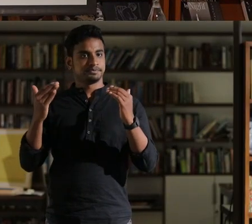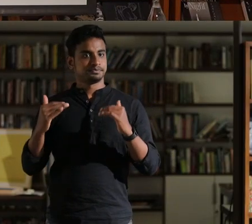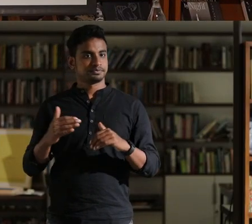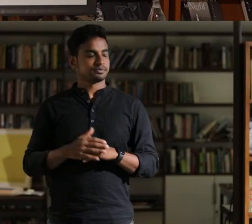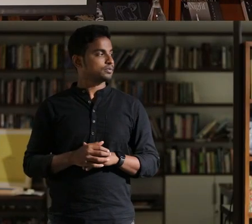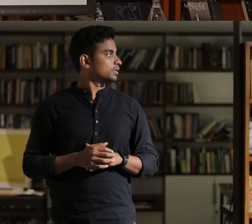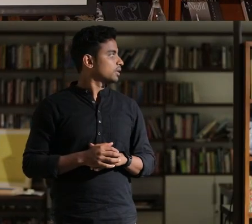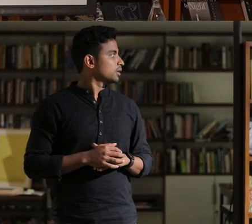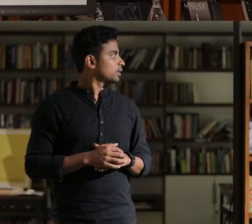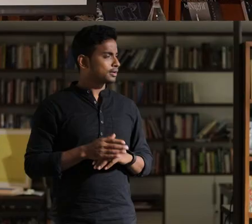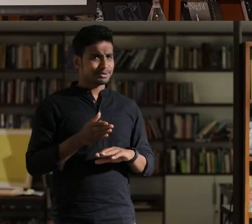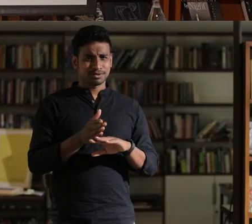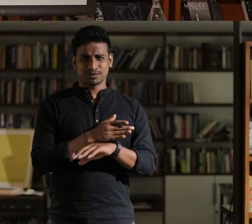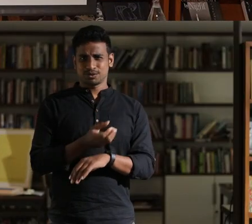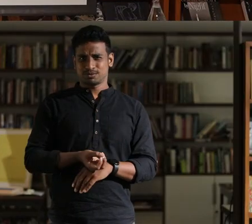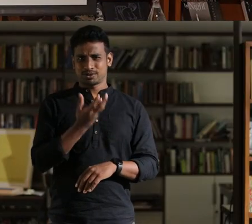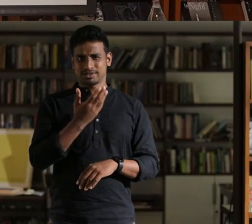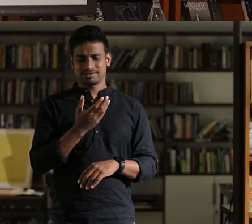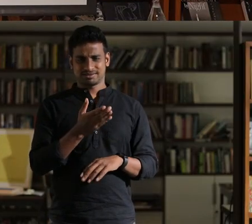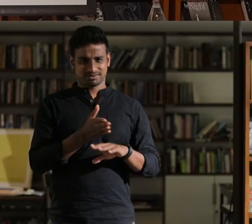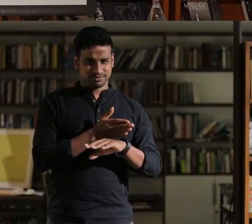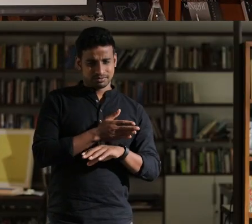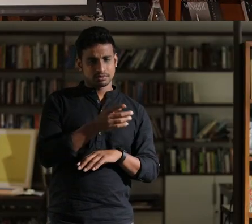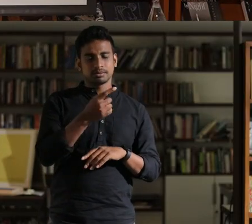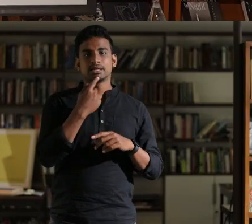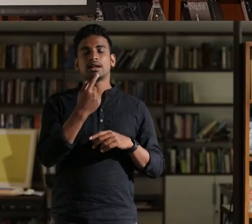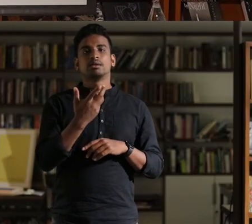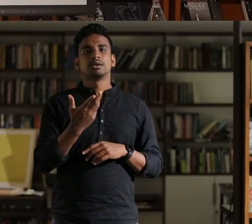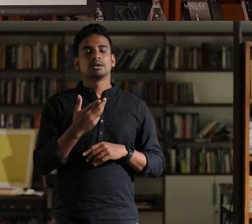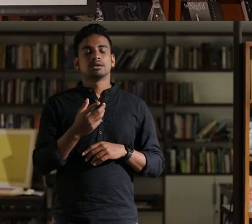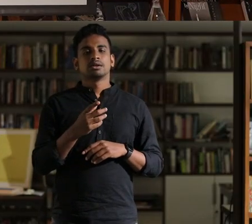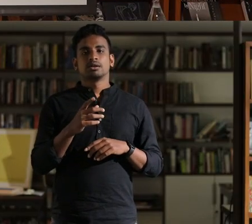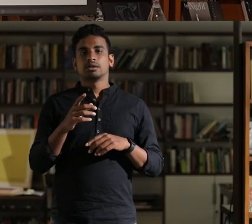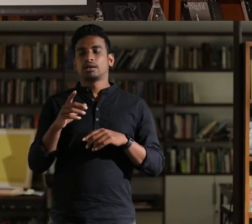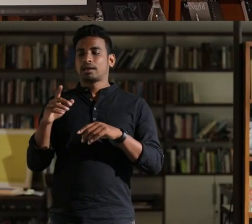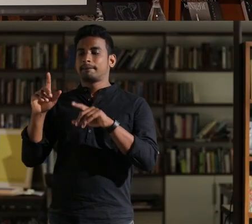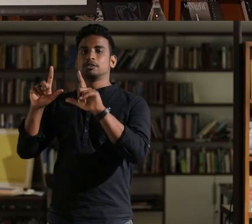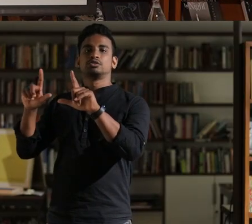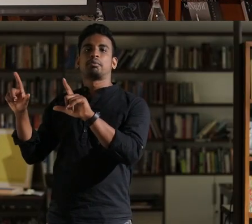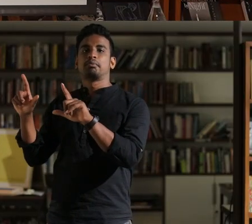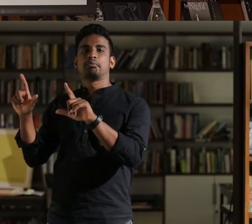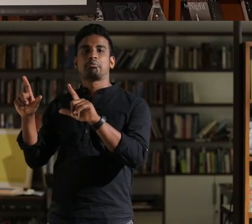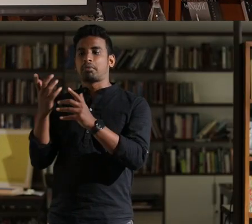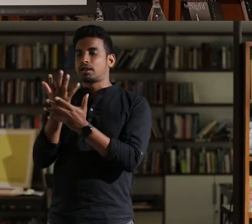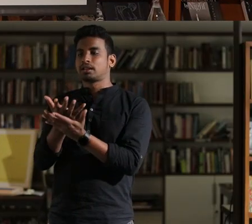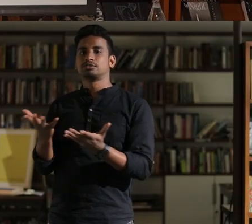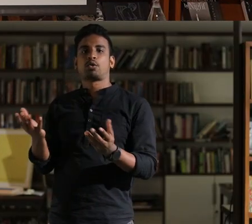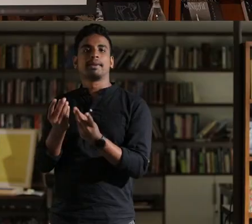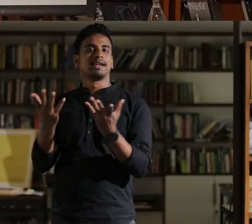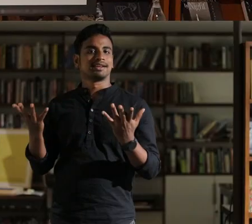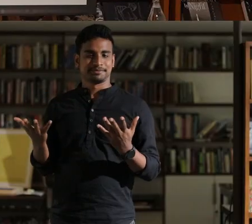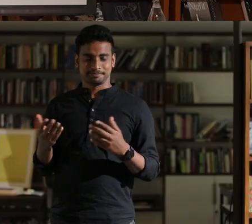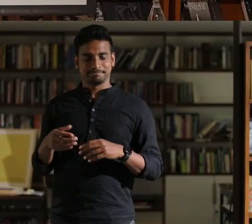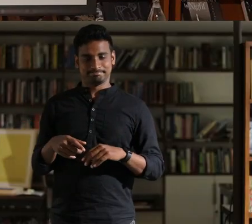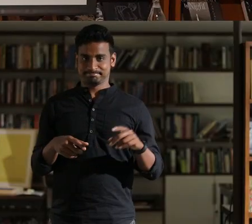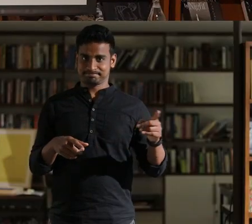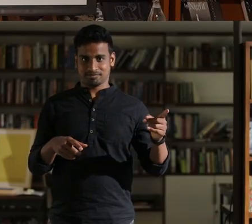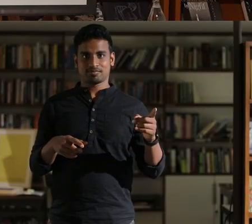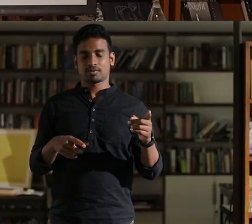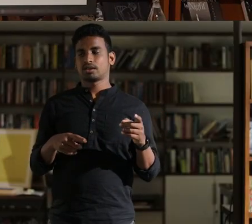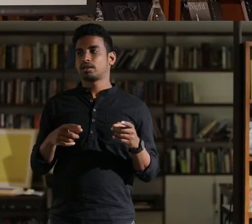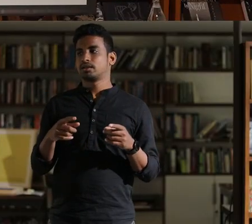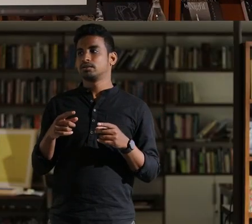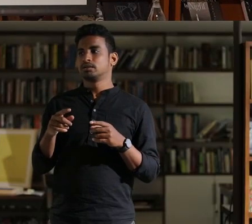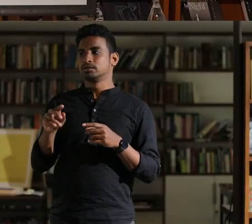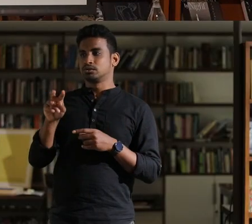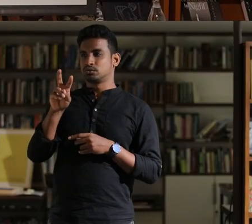a little, I mean, earlier in the day I was saying, somebody asked, so how many objects does the museum have? And I said, actually, besides the